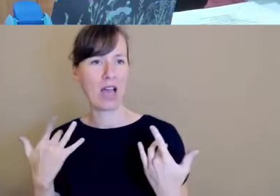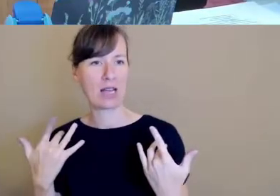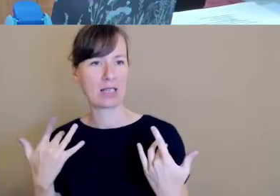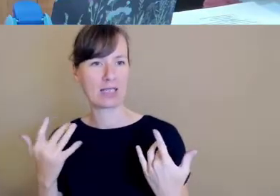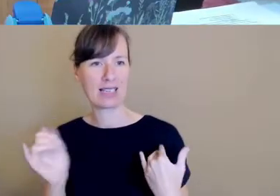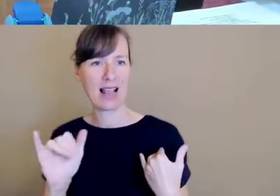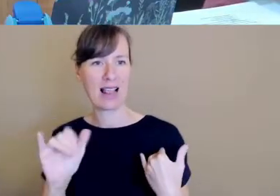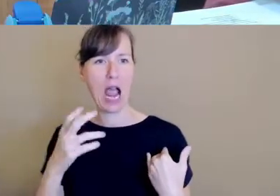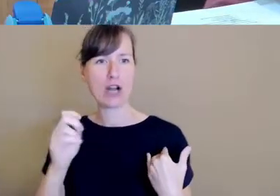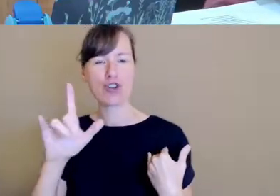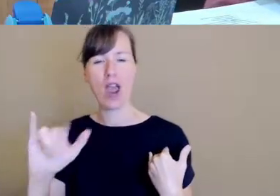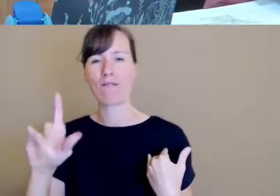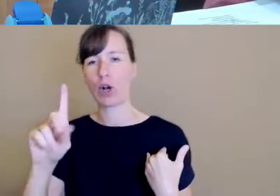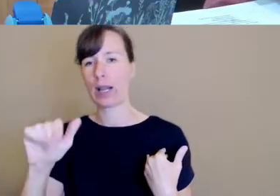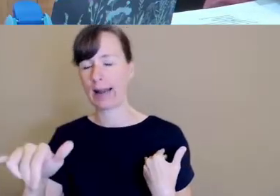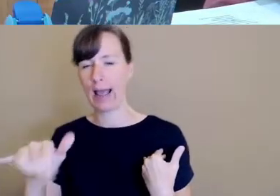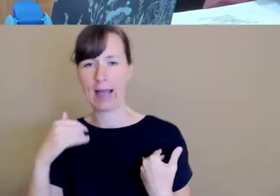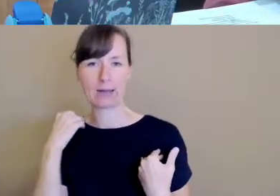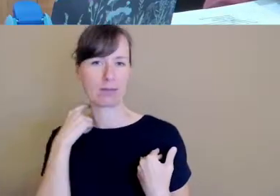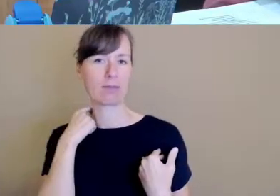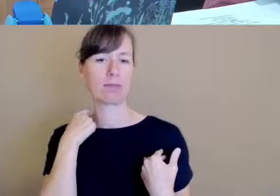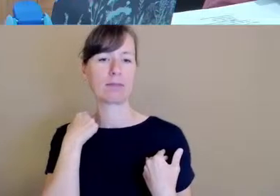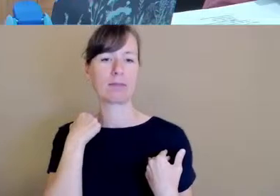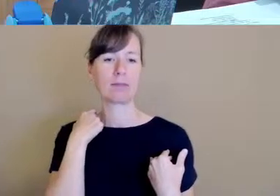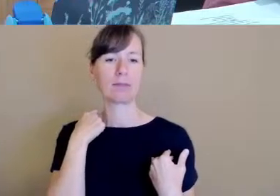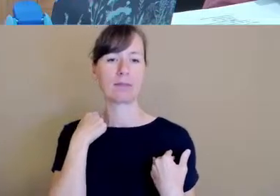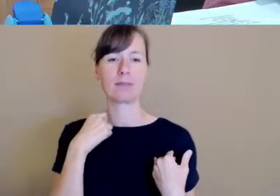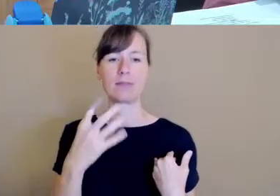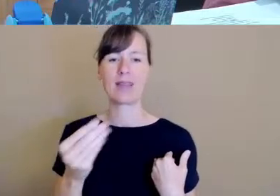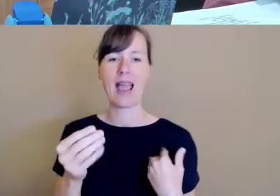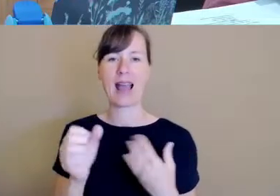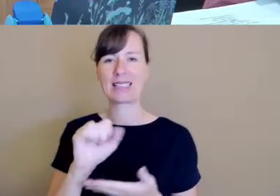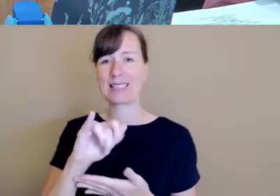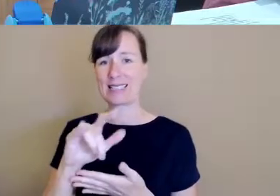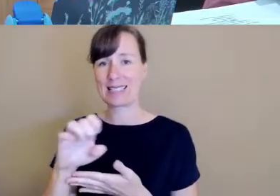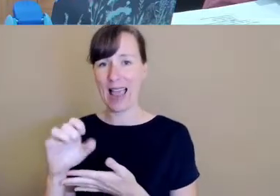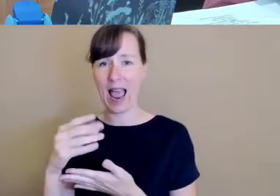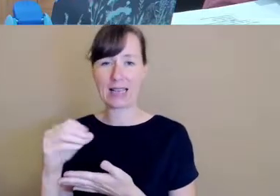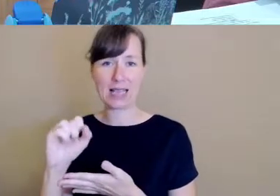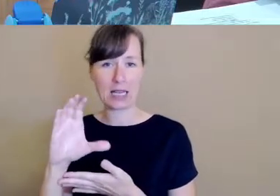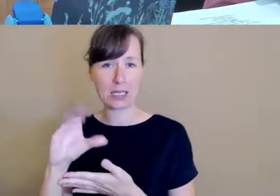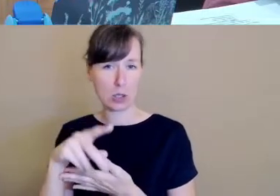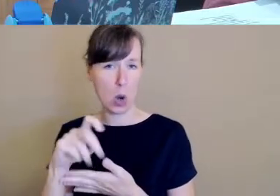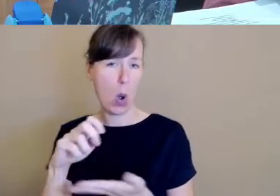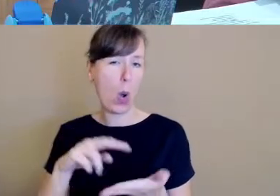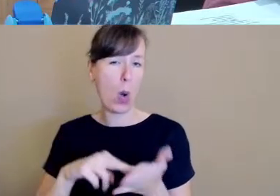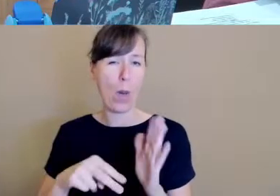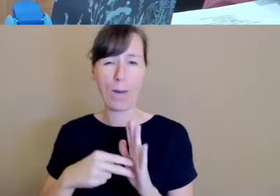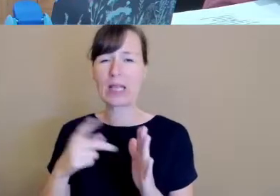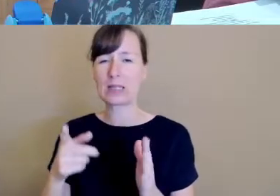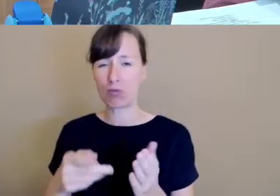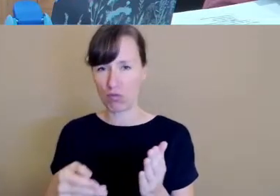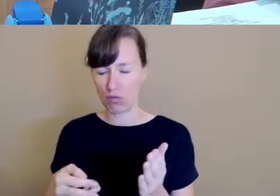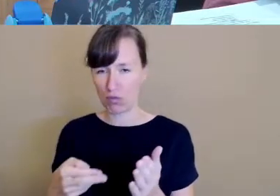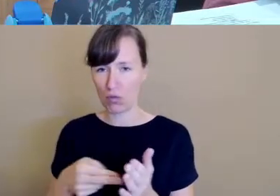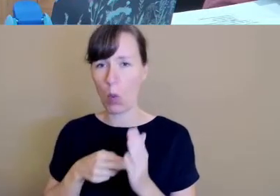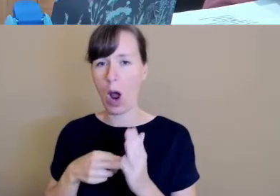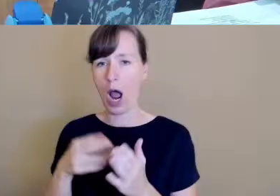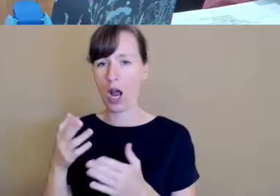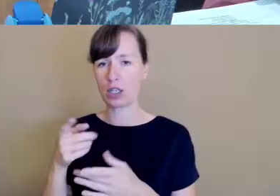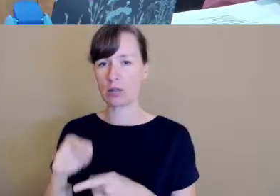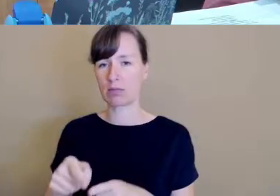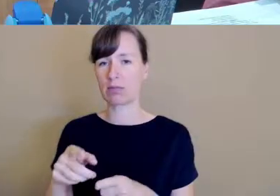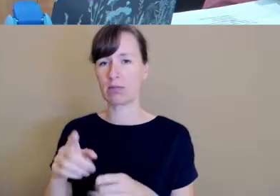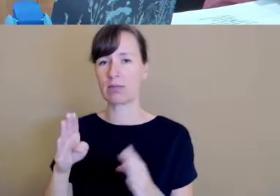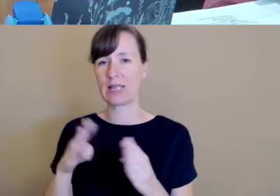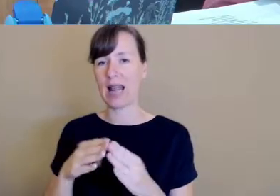like Cheverly Day, and it is of a size and scope that it requires town support, the only